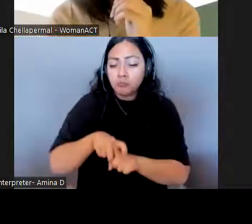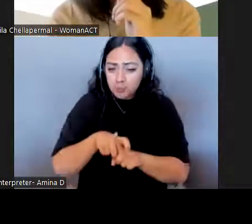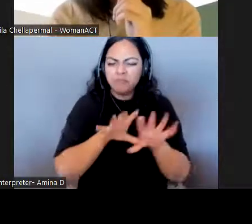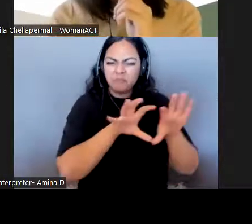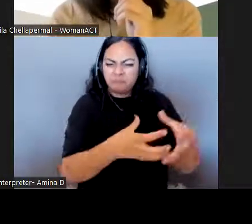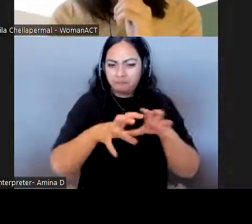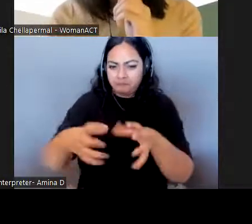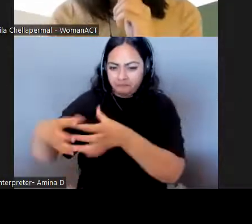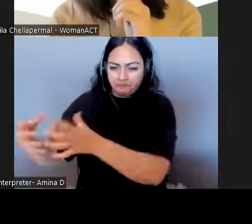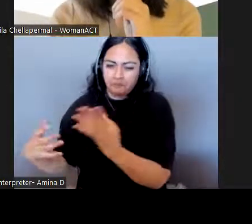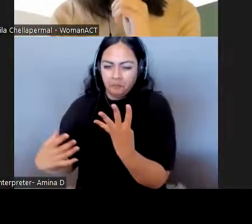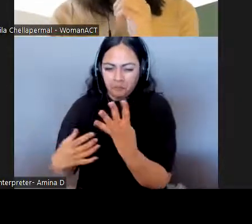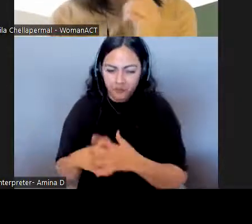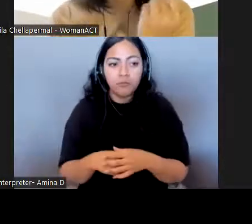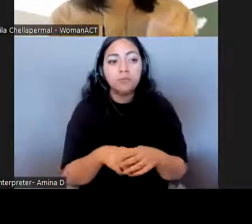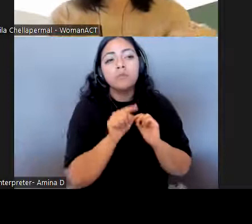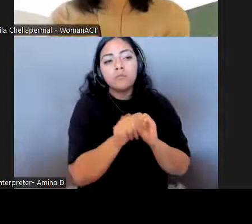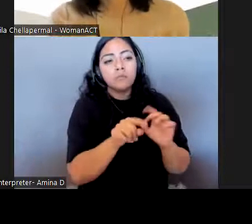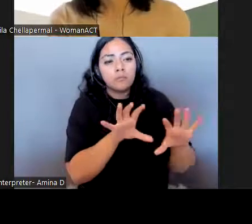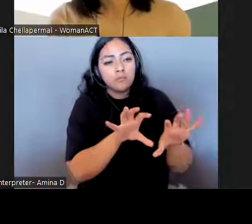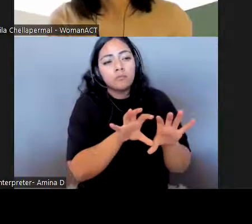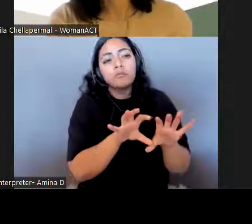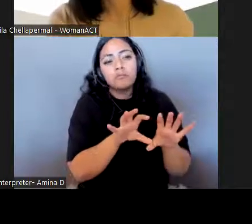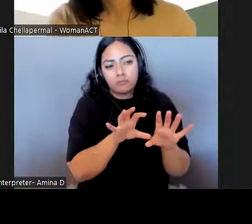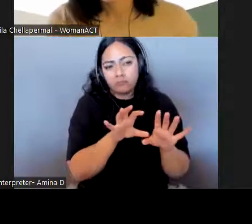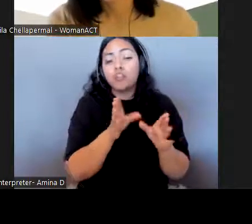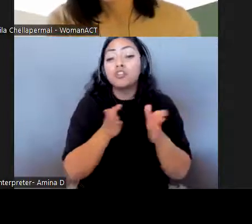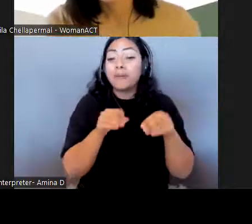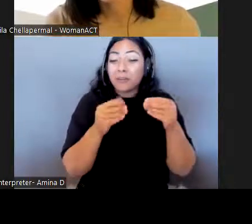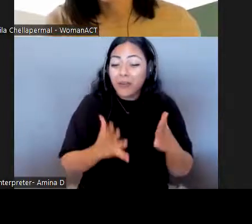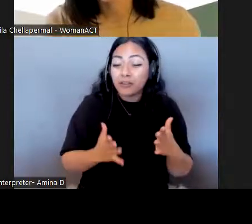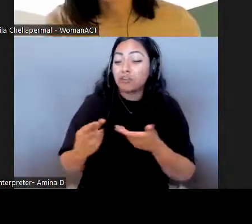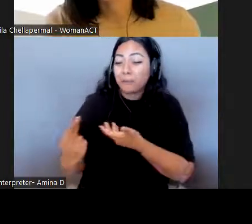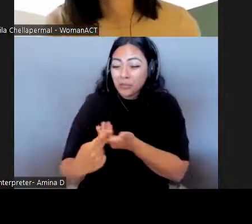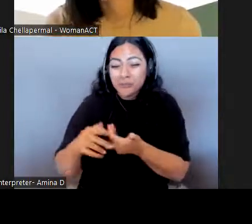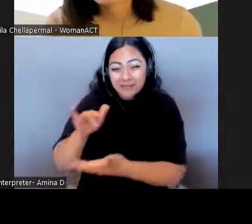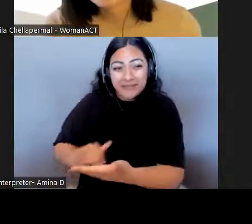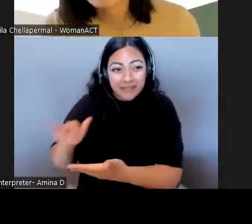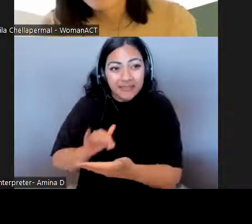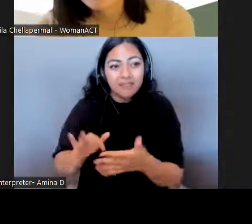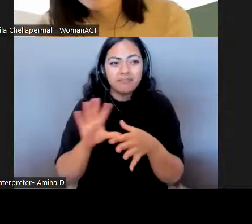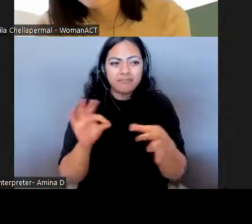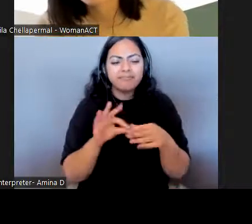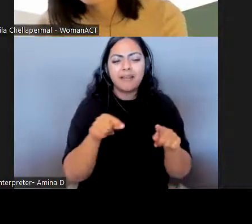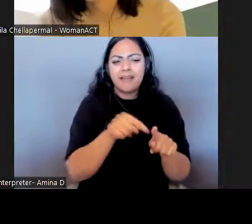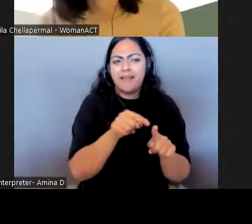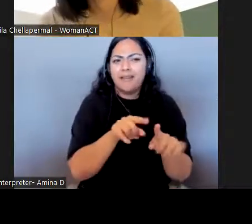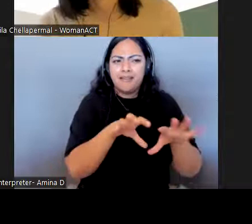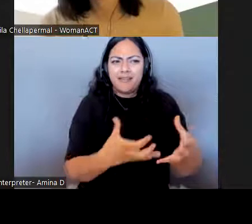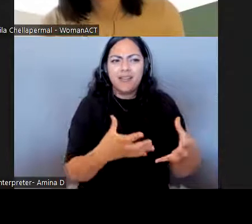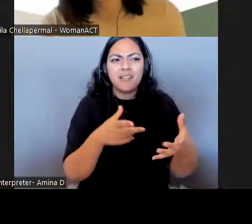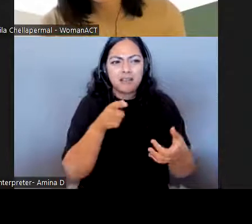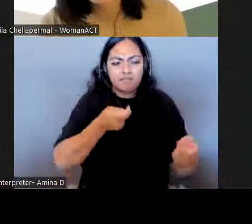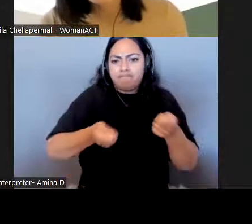groupings. Firstly, service providers and participants shared multiple examples of abusers controlling their finances. So that might